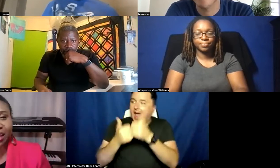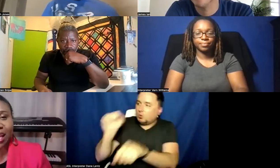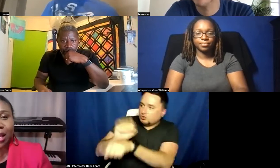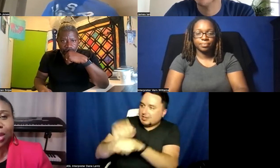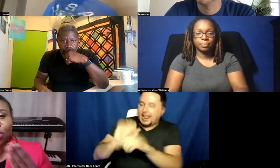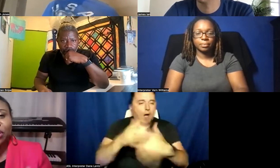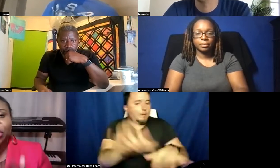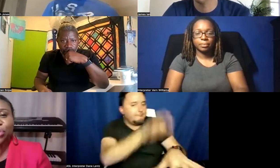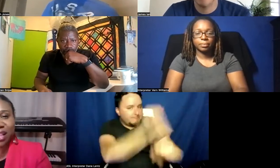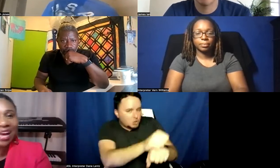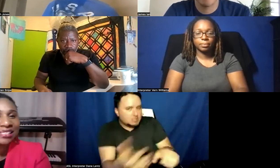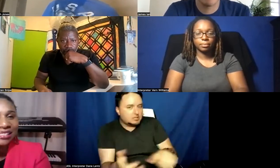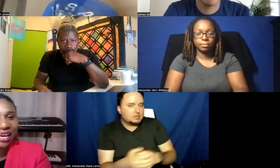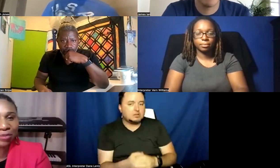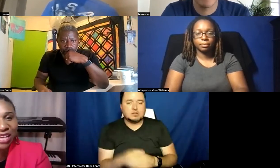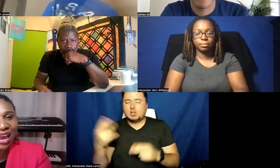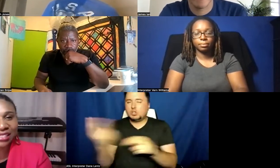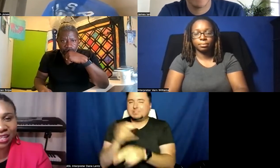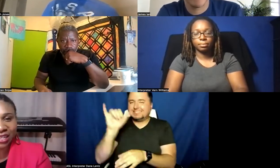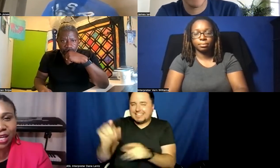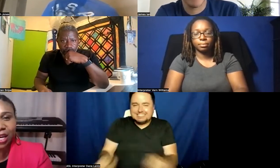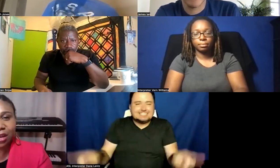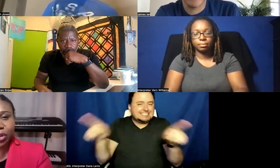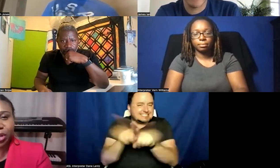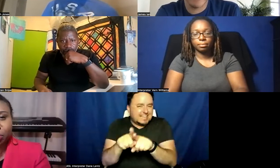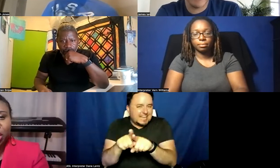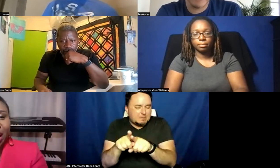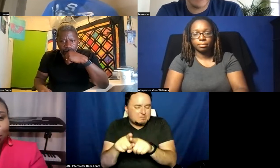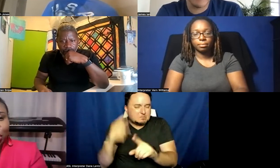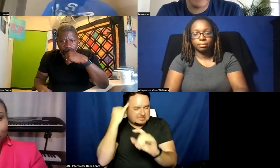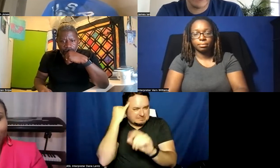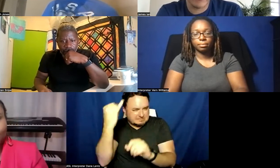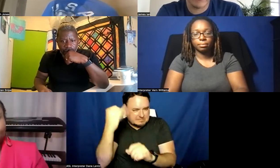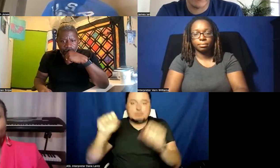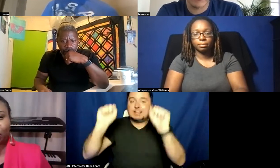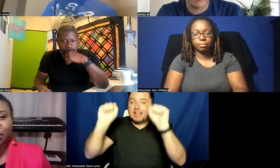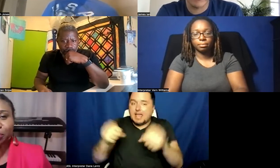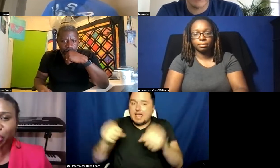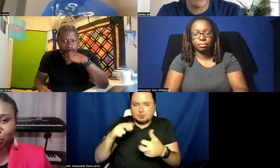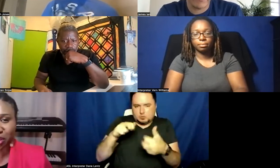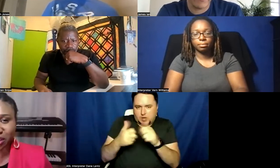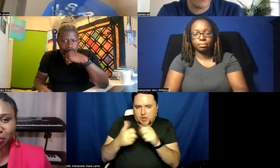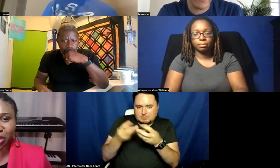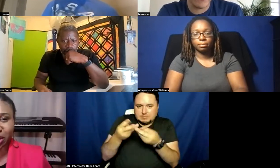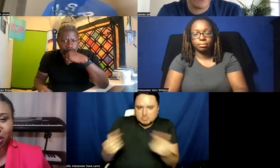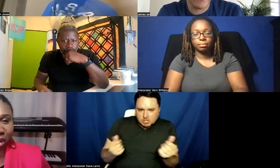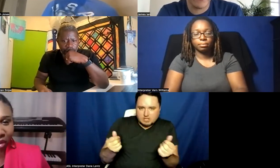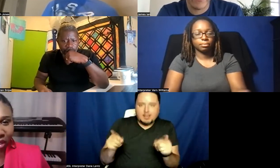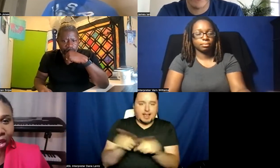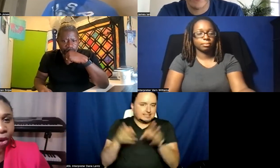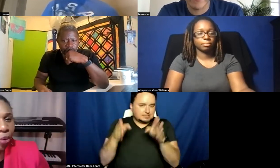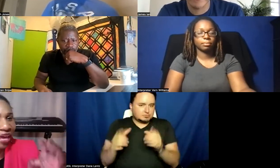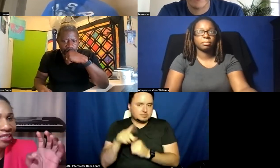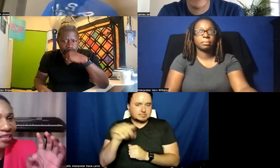gig. Well, use that same tactic of being able to problem solve as a person with a disability in